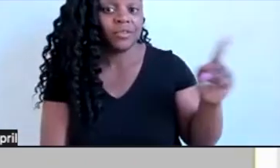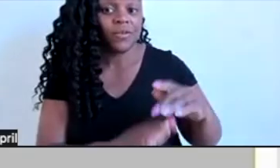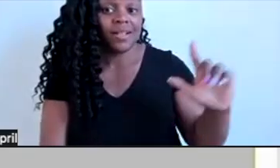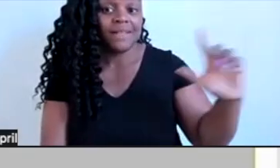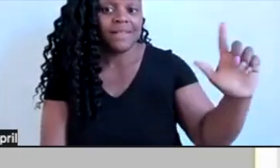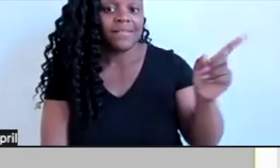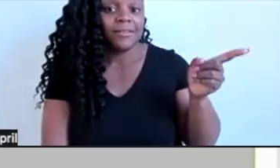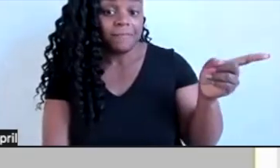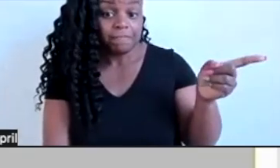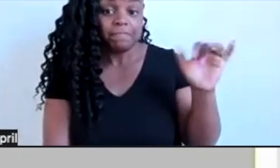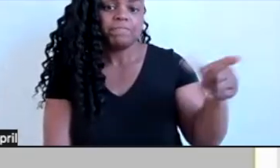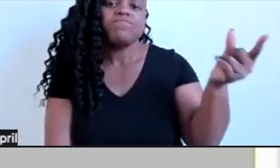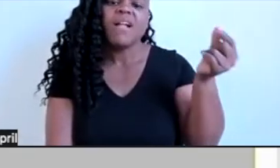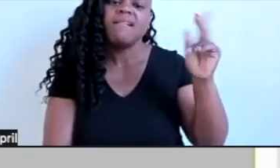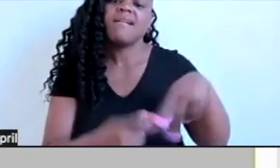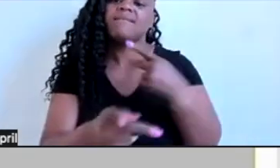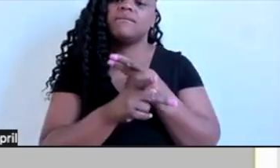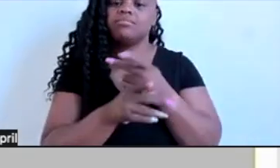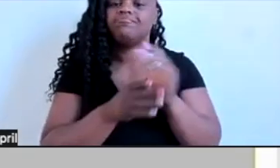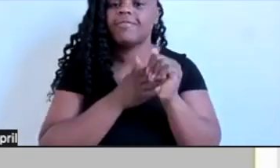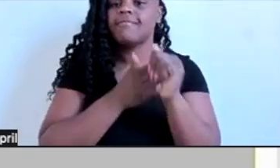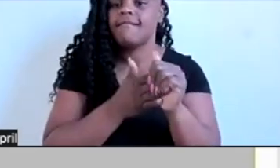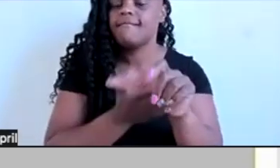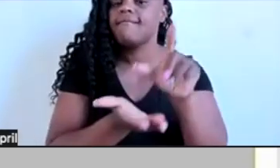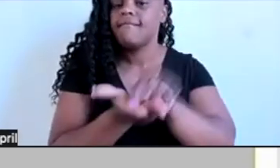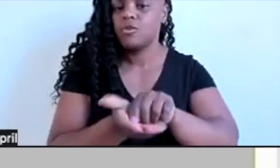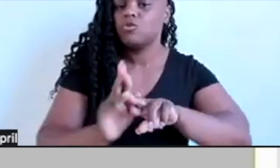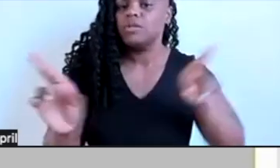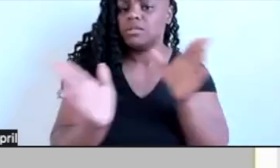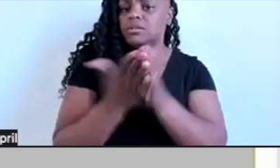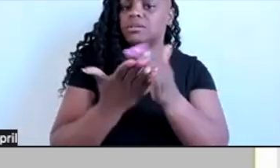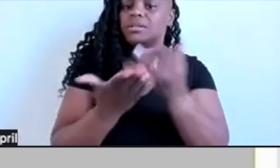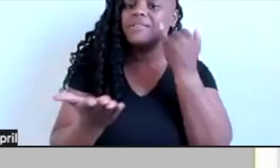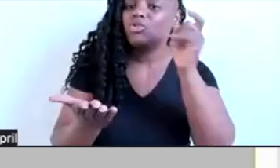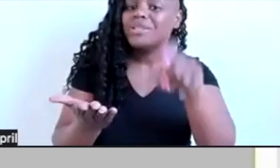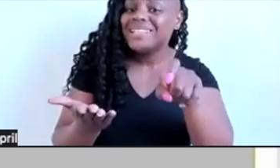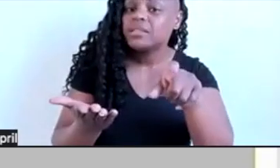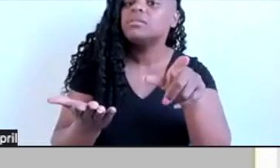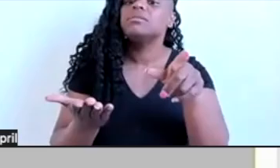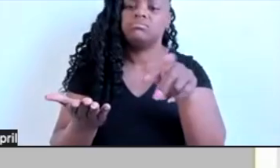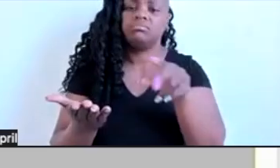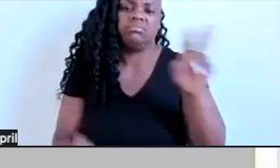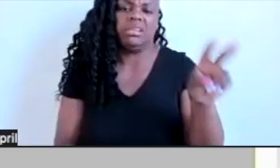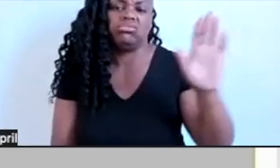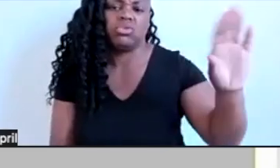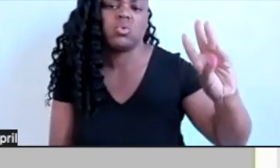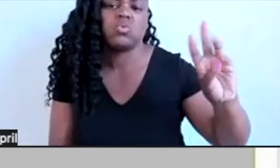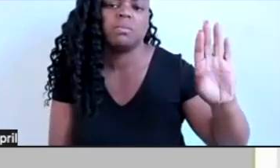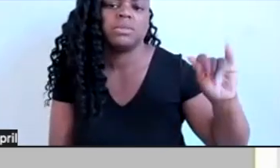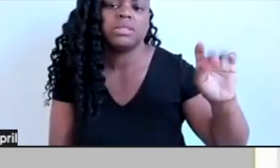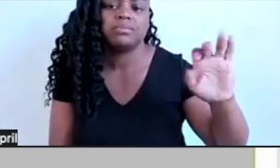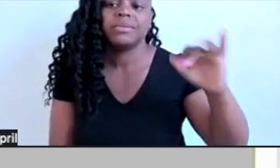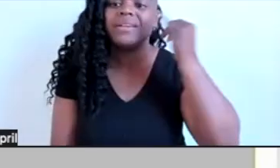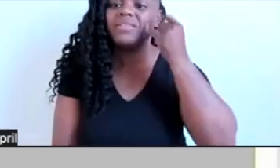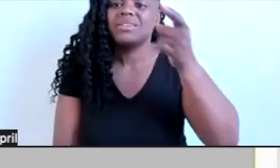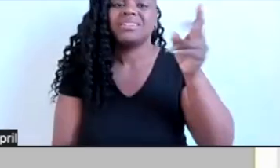Cadre website Earthquake page. If you can't download the information, let us know and we'll get you a copy. You'll